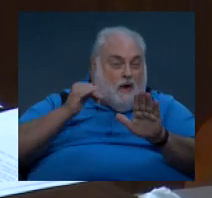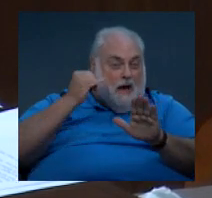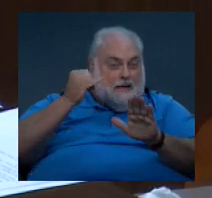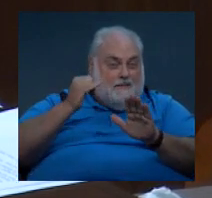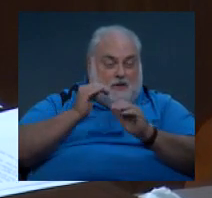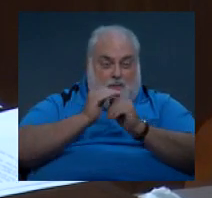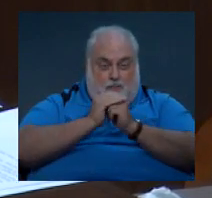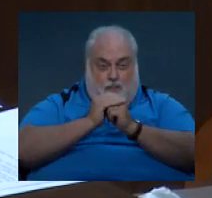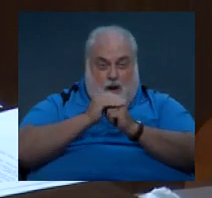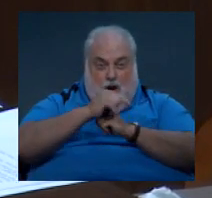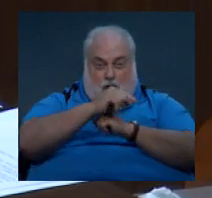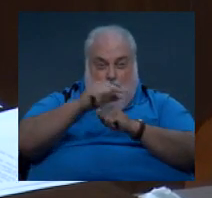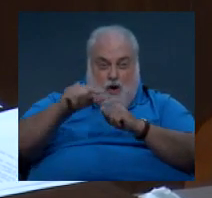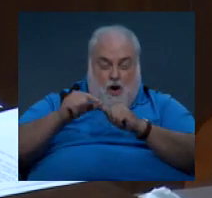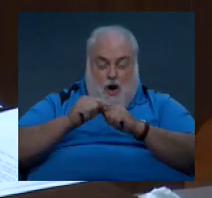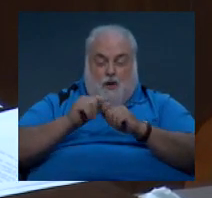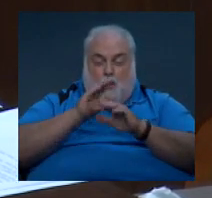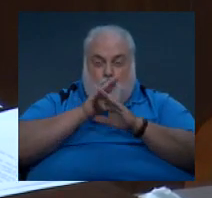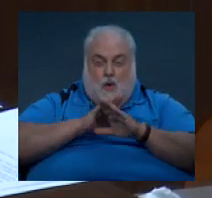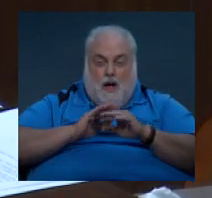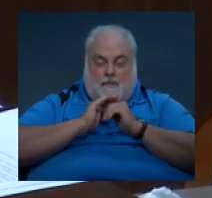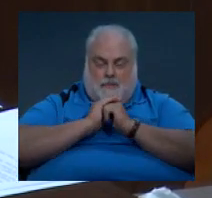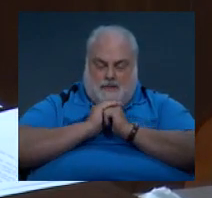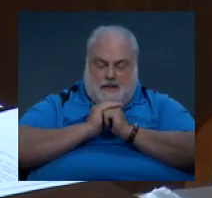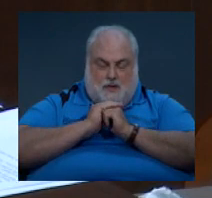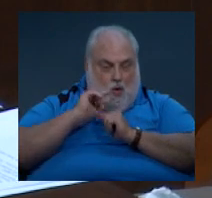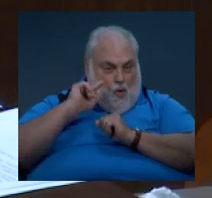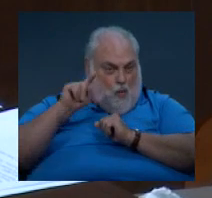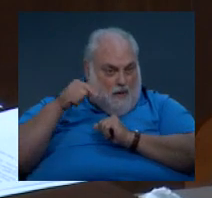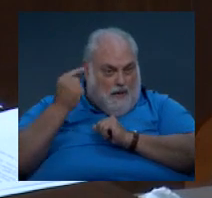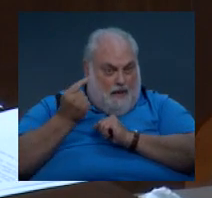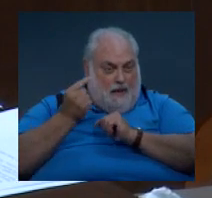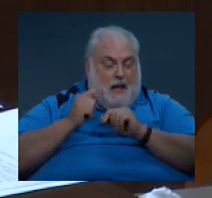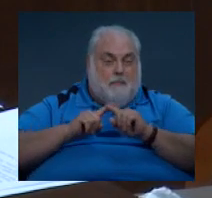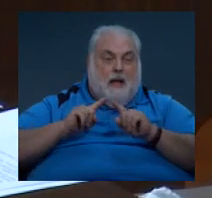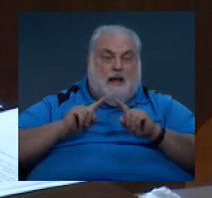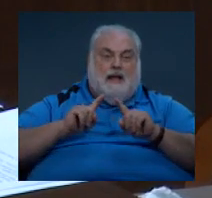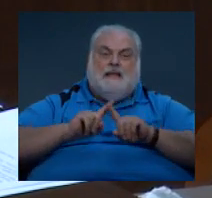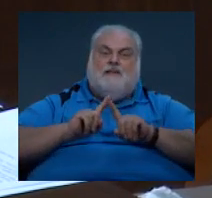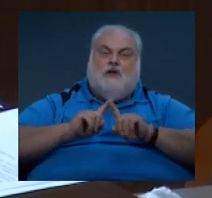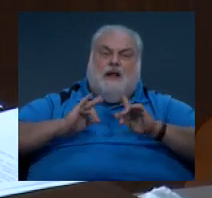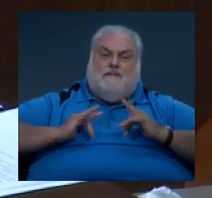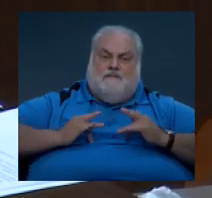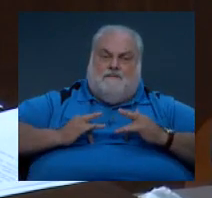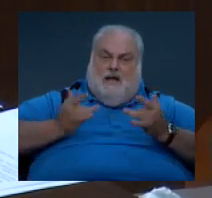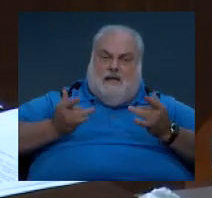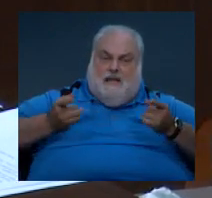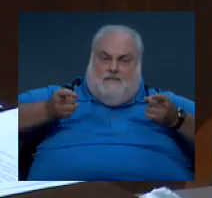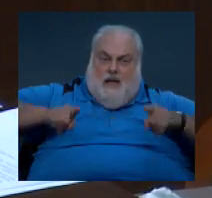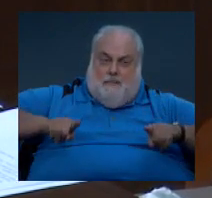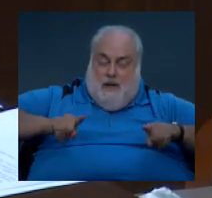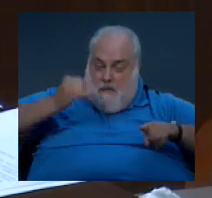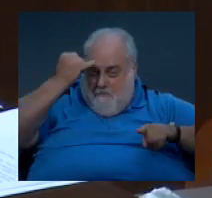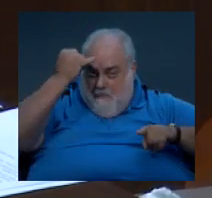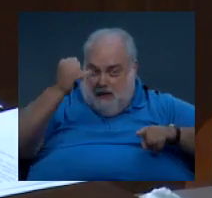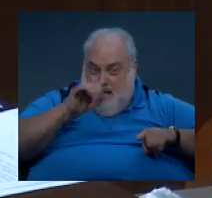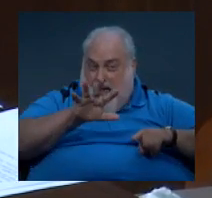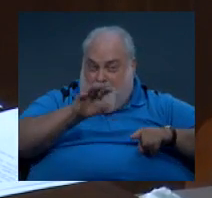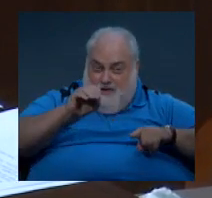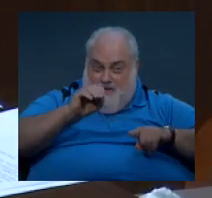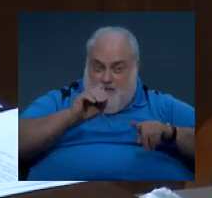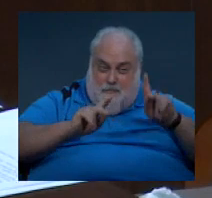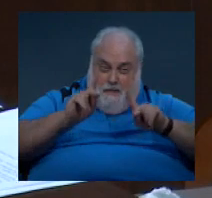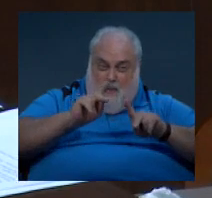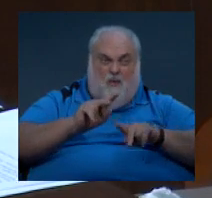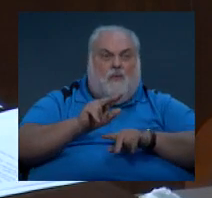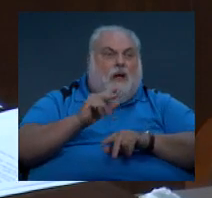just a prayer garden for quiet meditation. But they've had events there, and you can imagine 50 people or 30